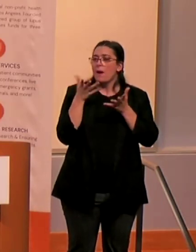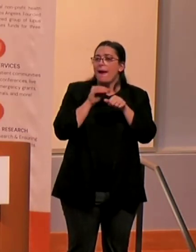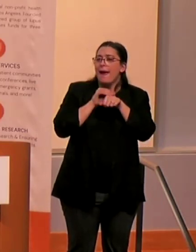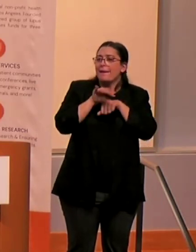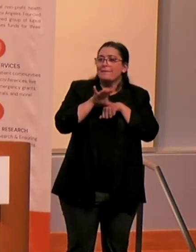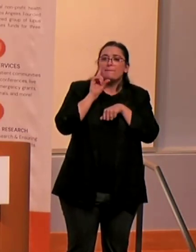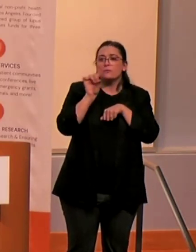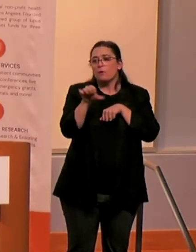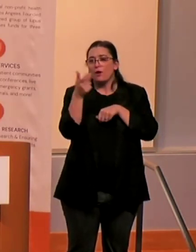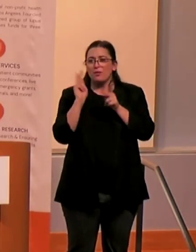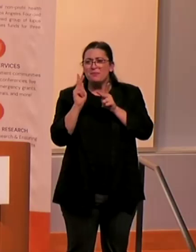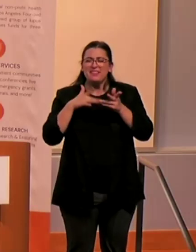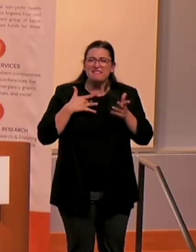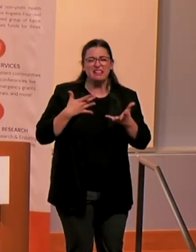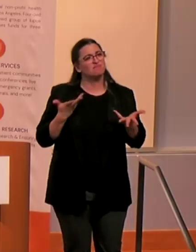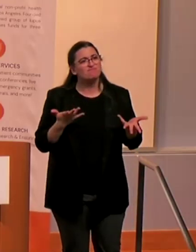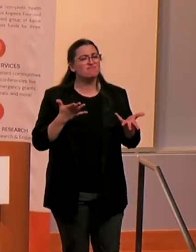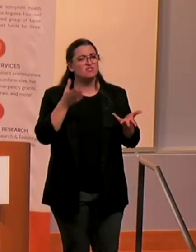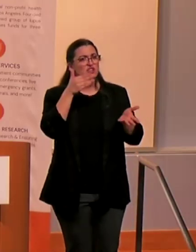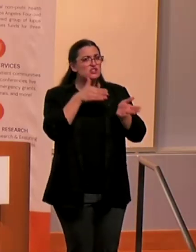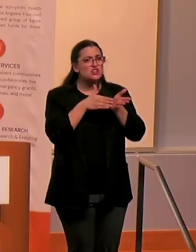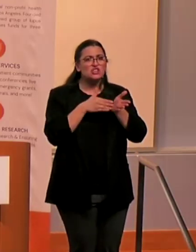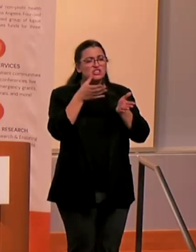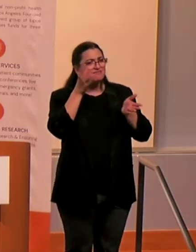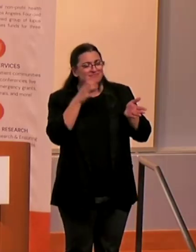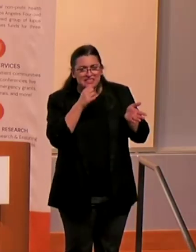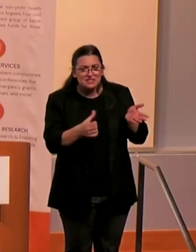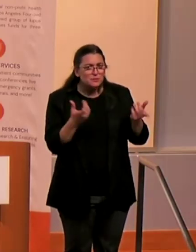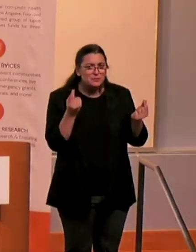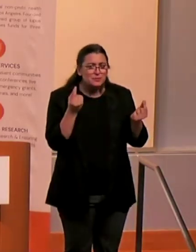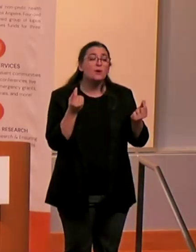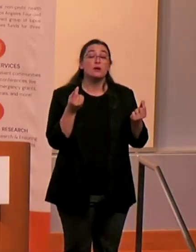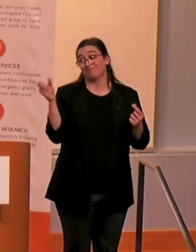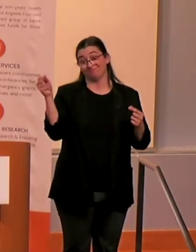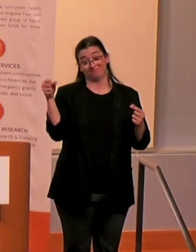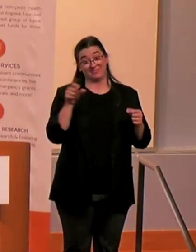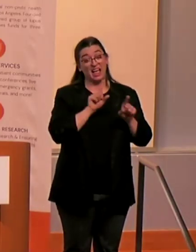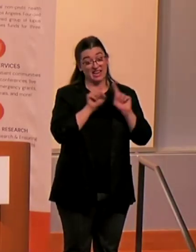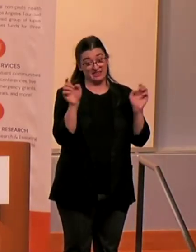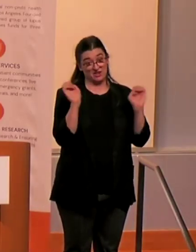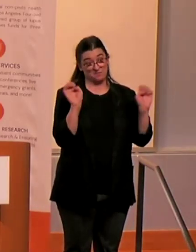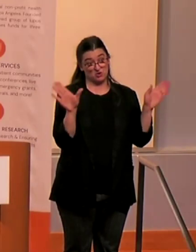dismissed or not listened to? Yeah, yes, we went to a different ER.